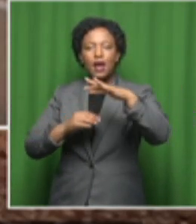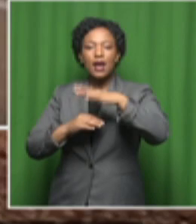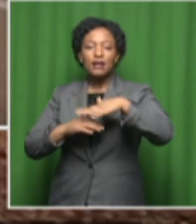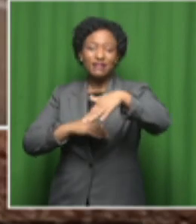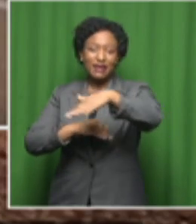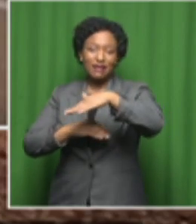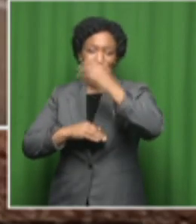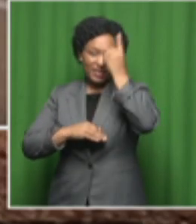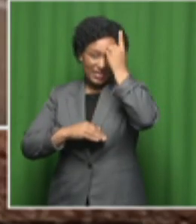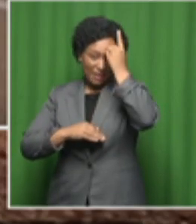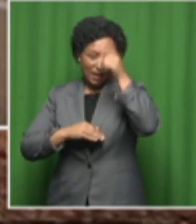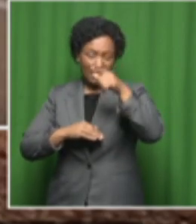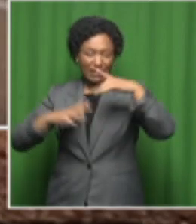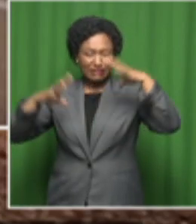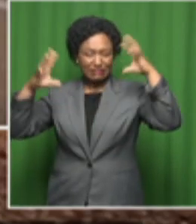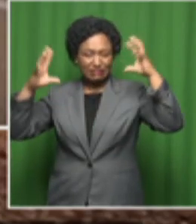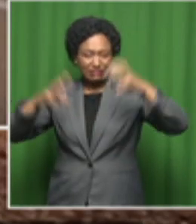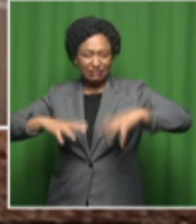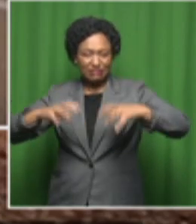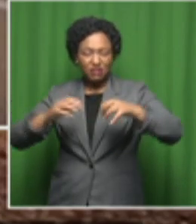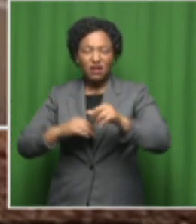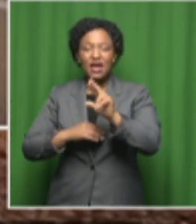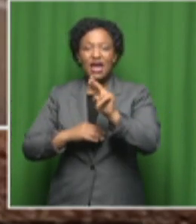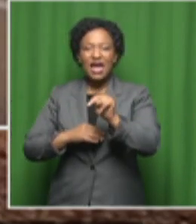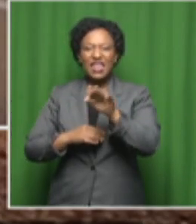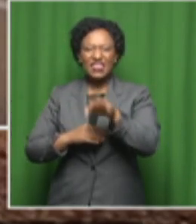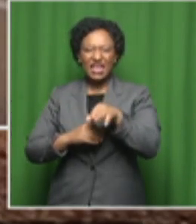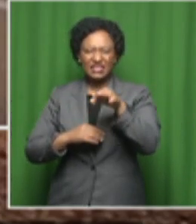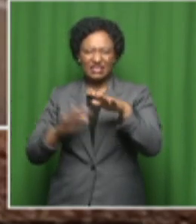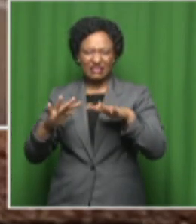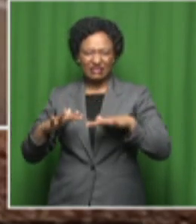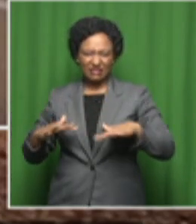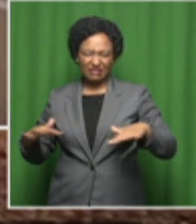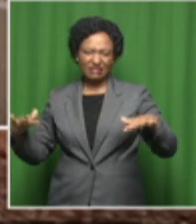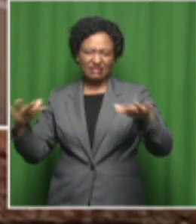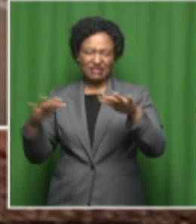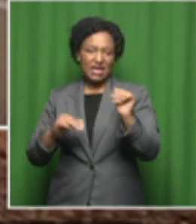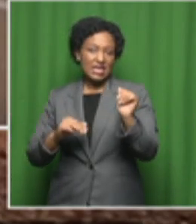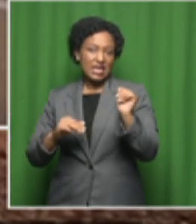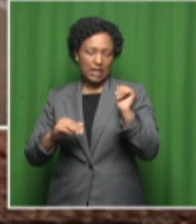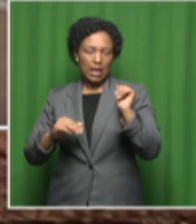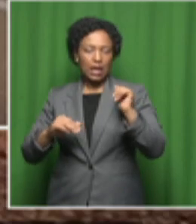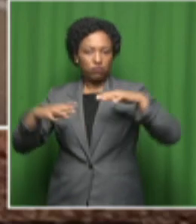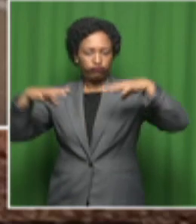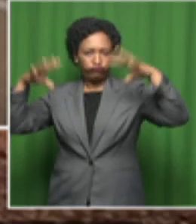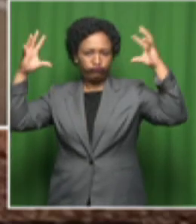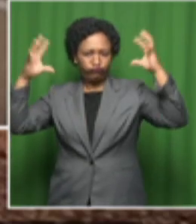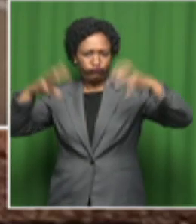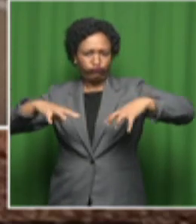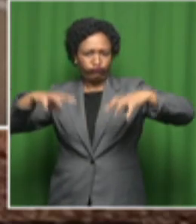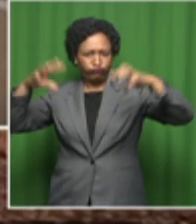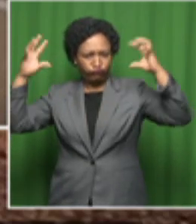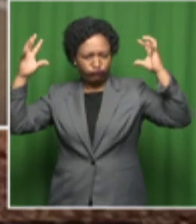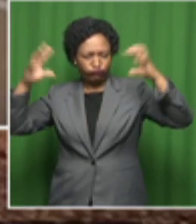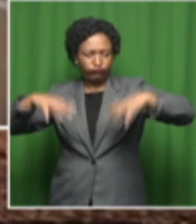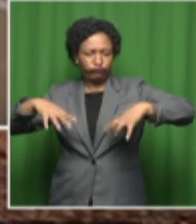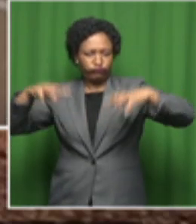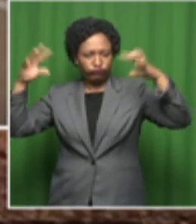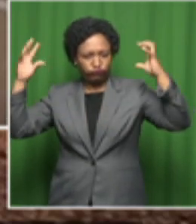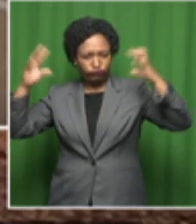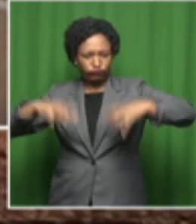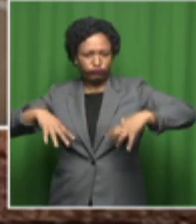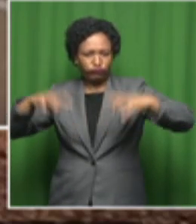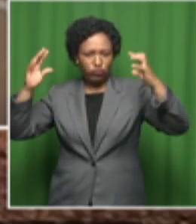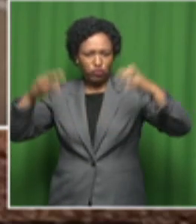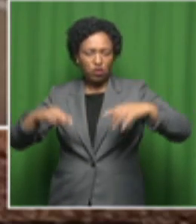down quite heavily. This is a look at the M13 Fields Hill during yesterday's storm, and whenever it rains you can almost guarantee